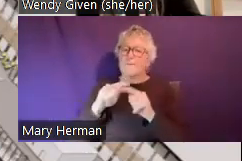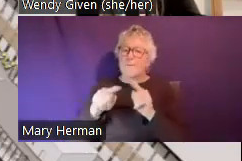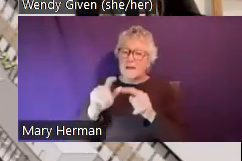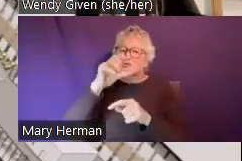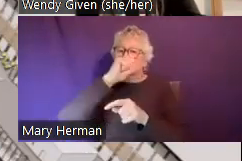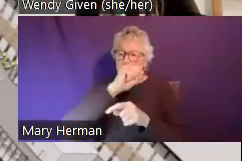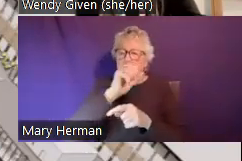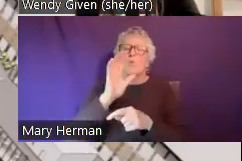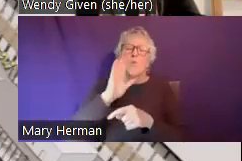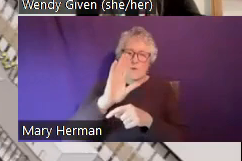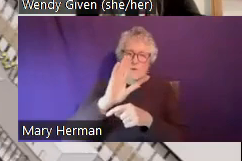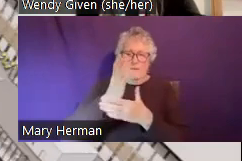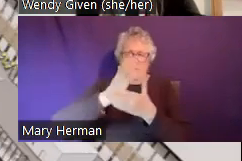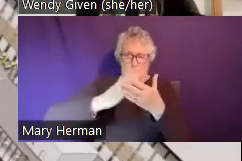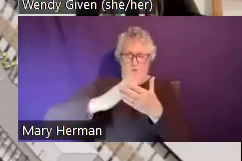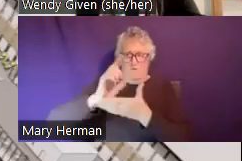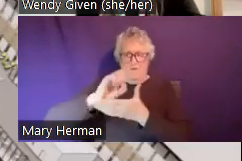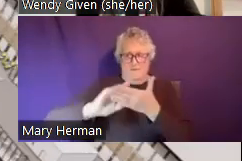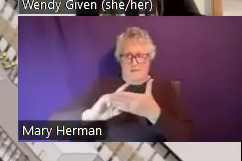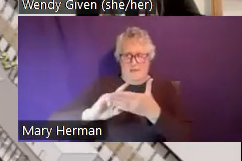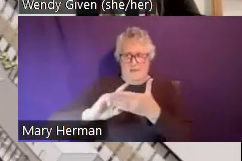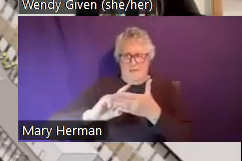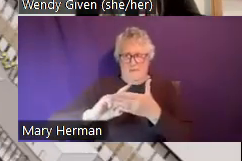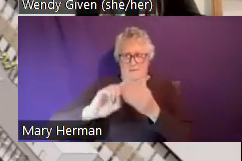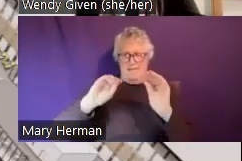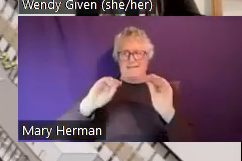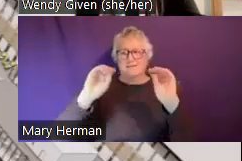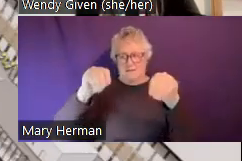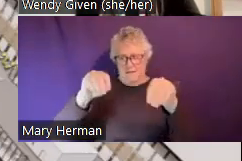the design process.